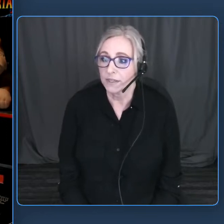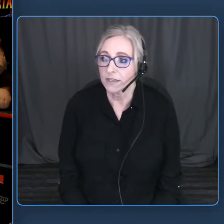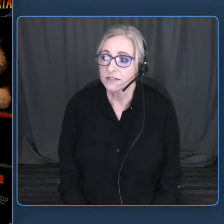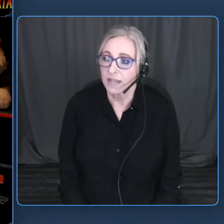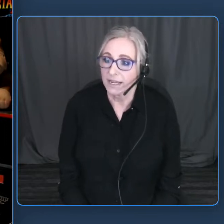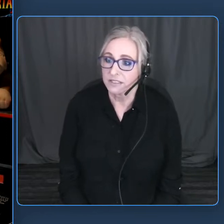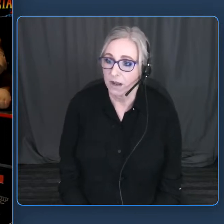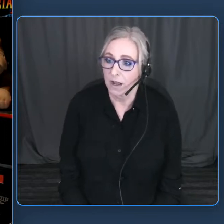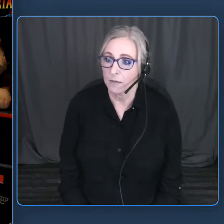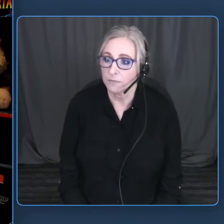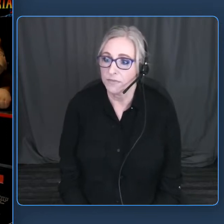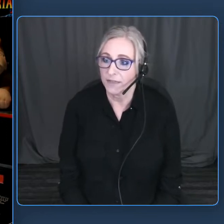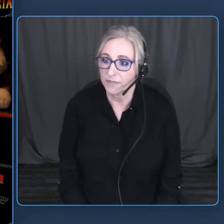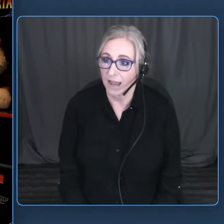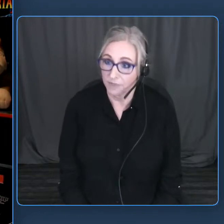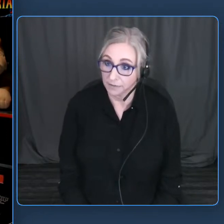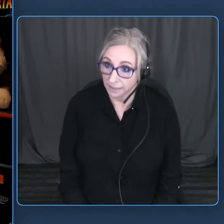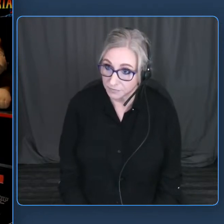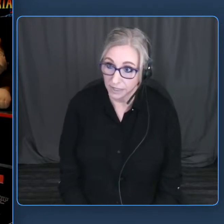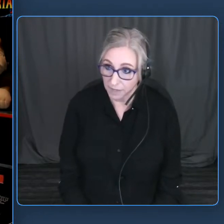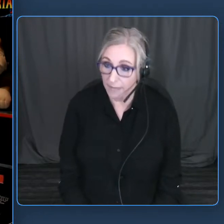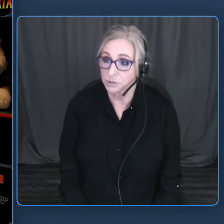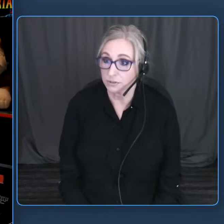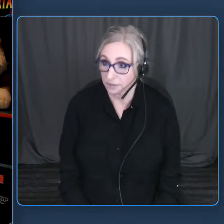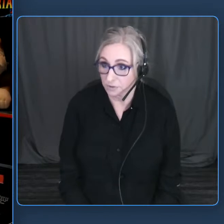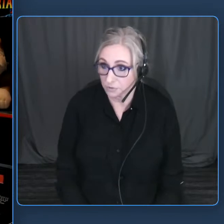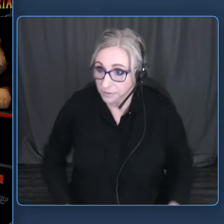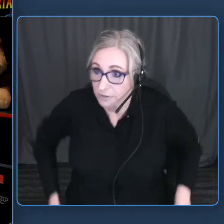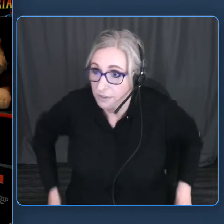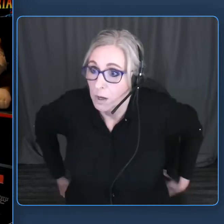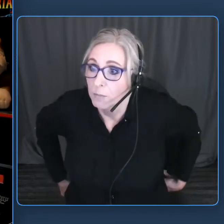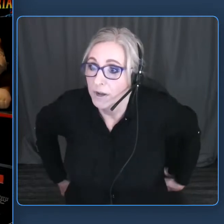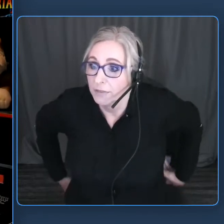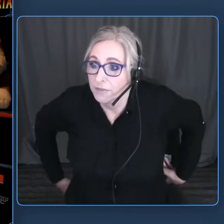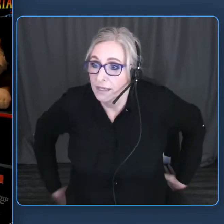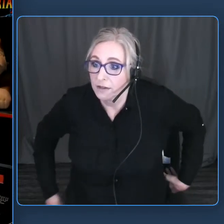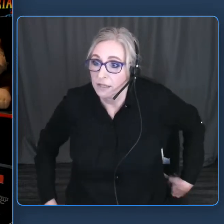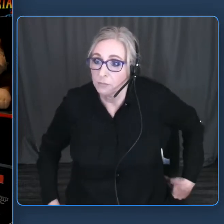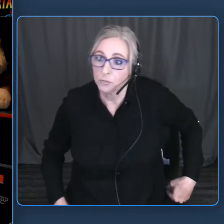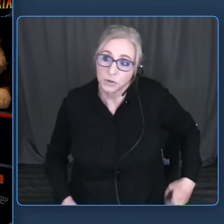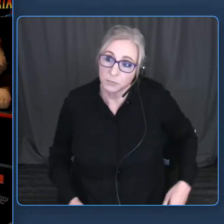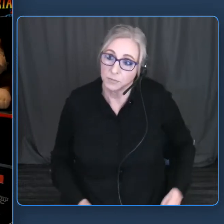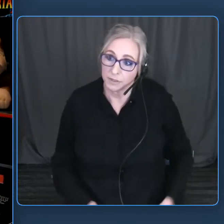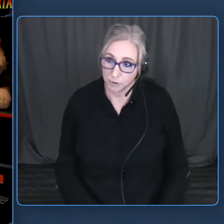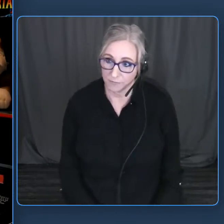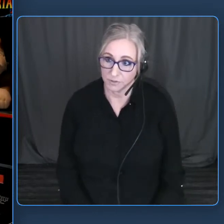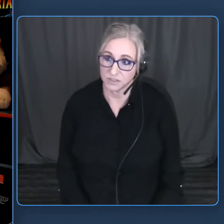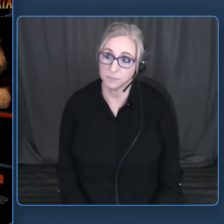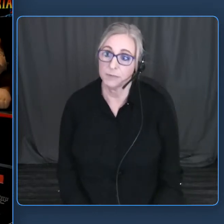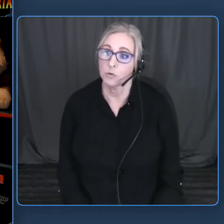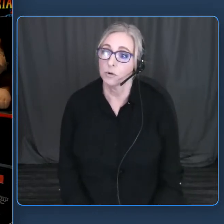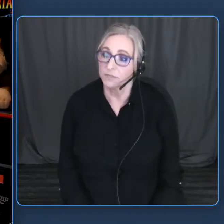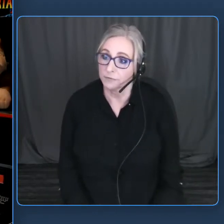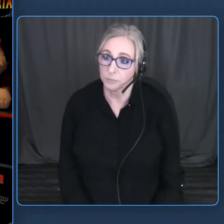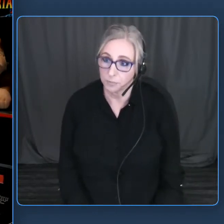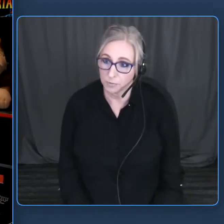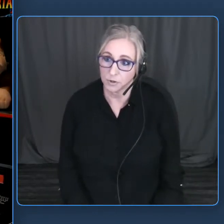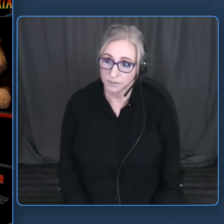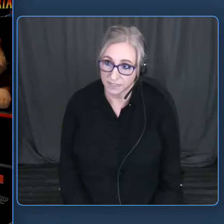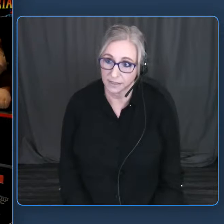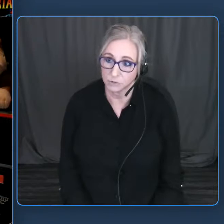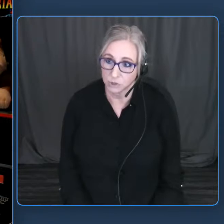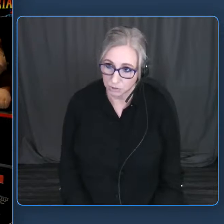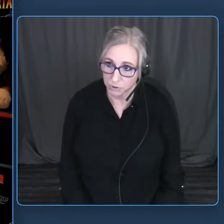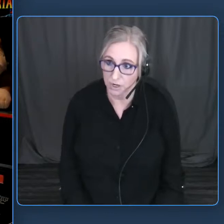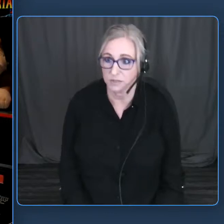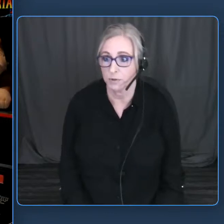I think it's nice that they have that live caption, and that's great. But I think it really would be a preference. Some people would definitely prefer